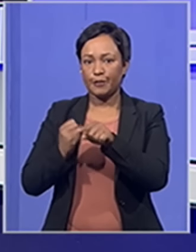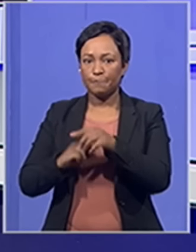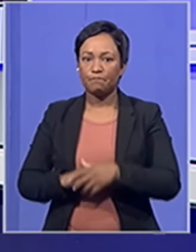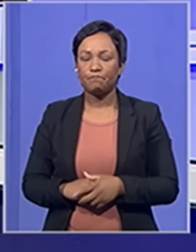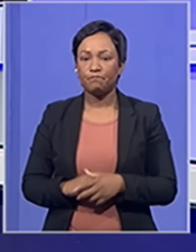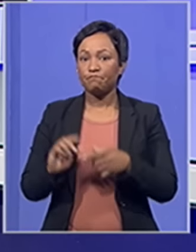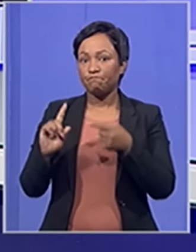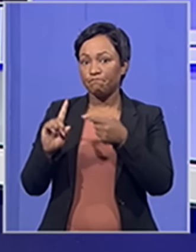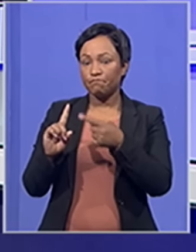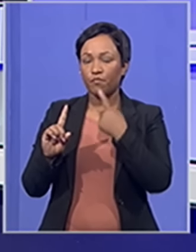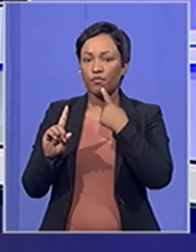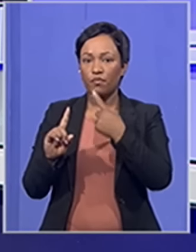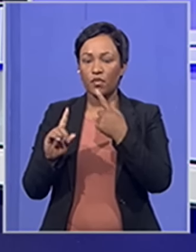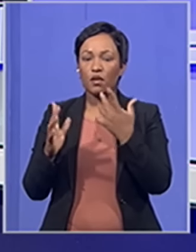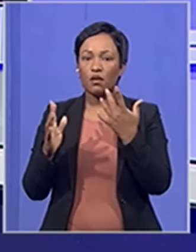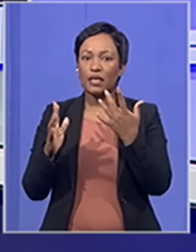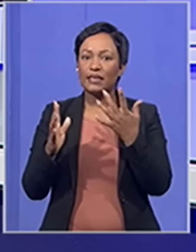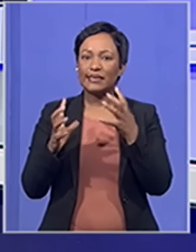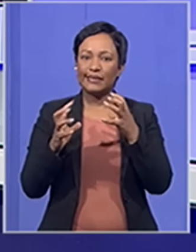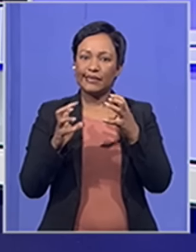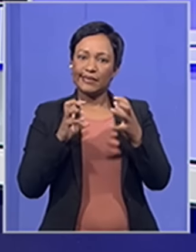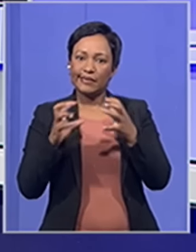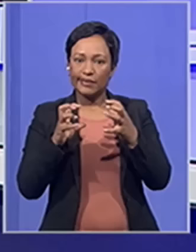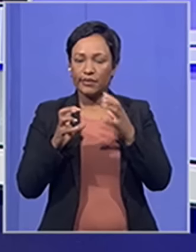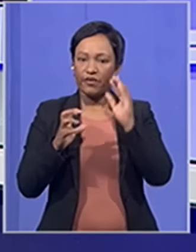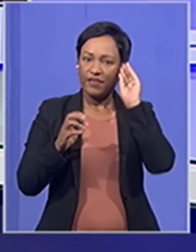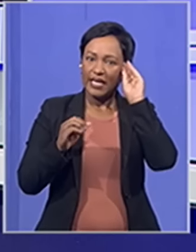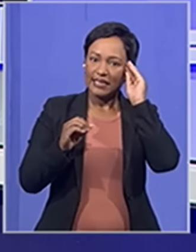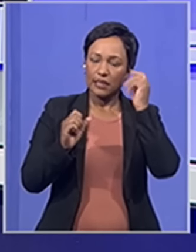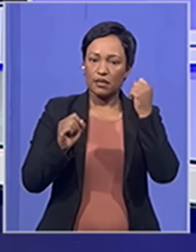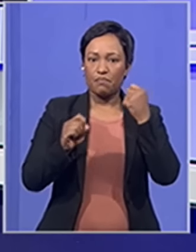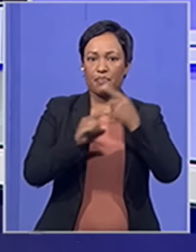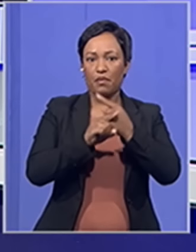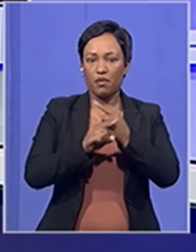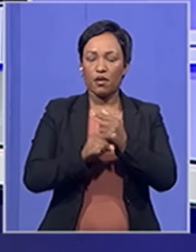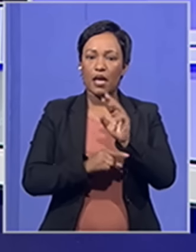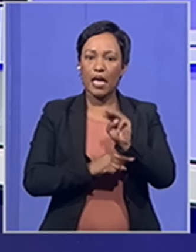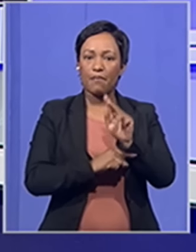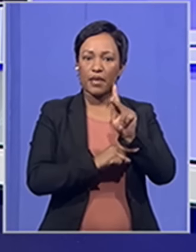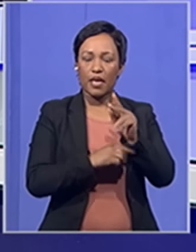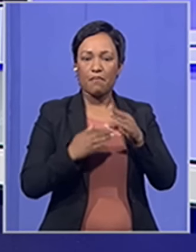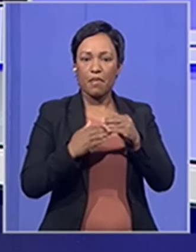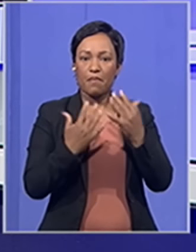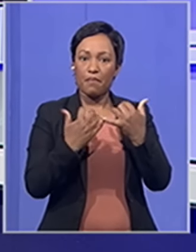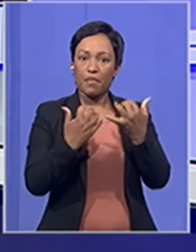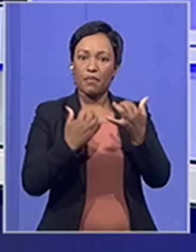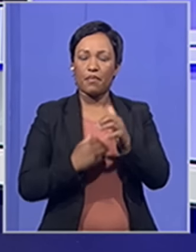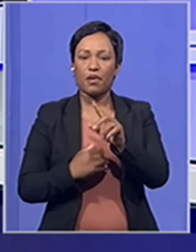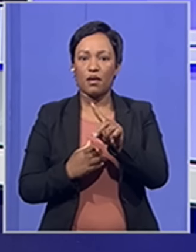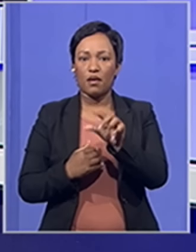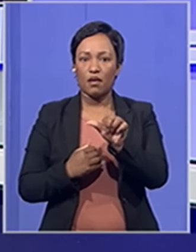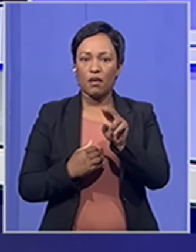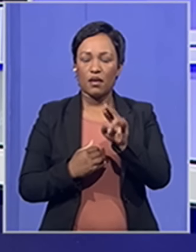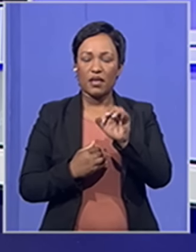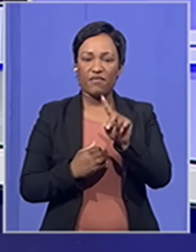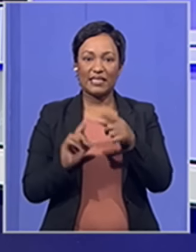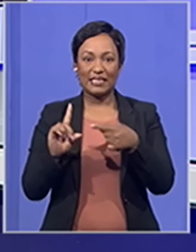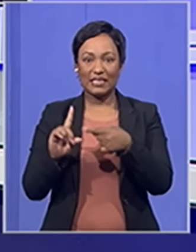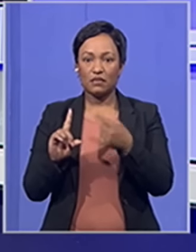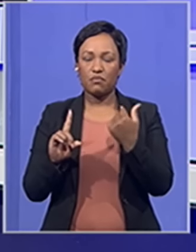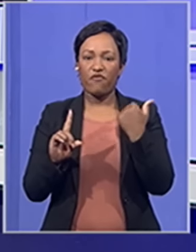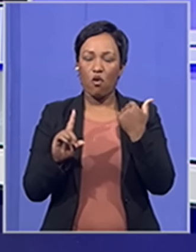fa gona le thulano ya dikgatlhego malebana le mo palamente wa MK David Skhosana yo a reng o kile a